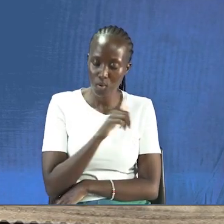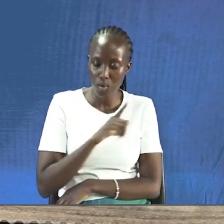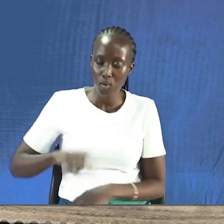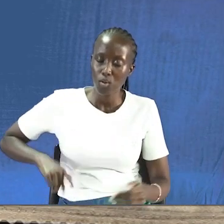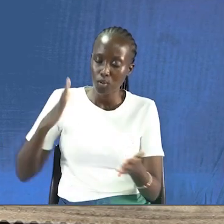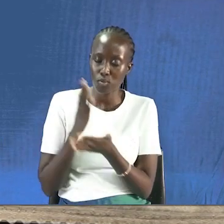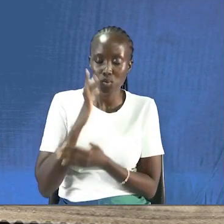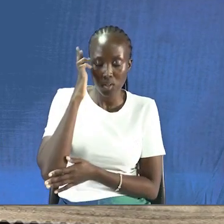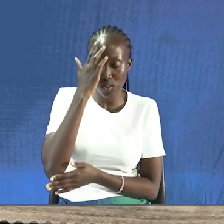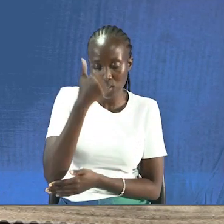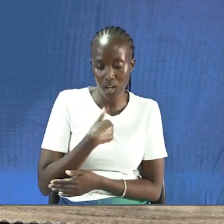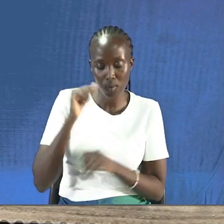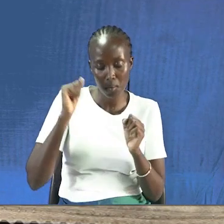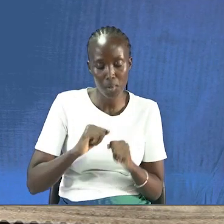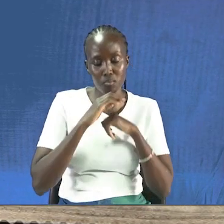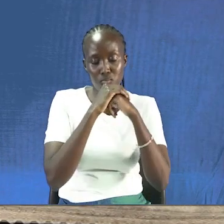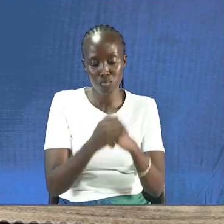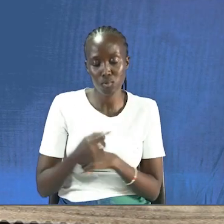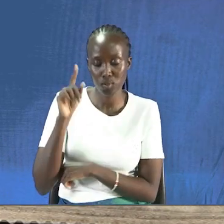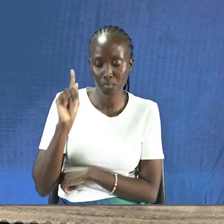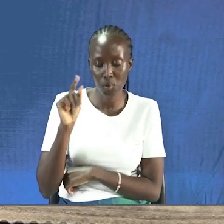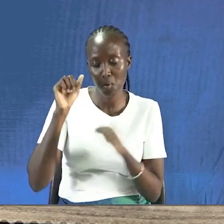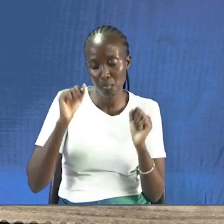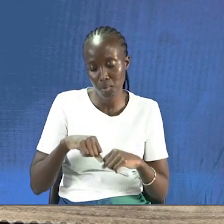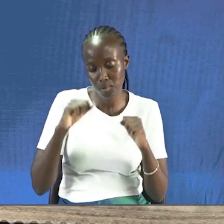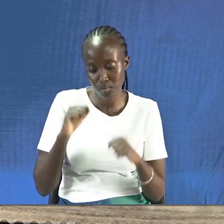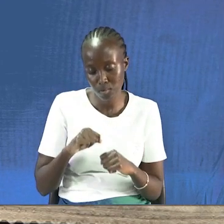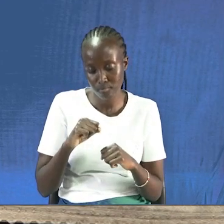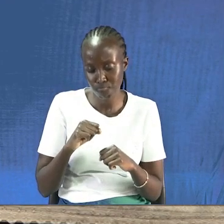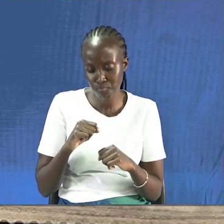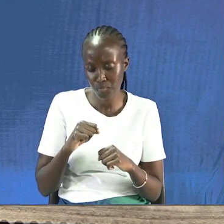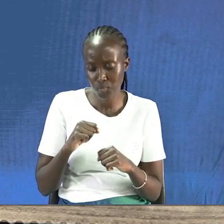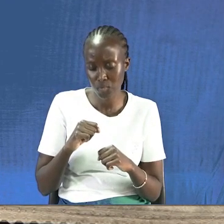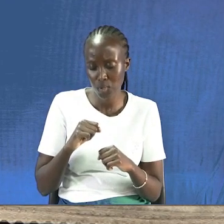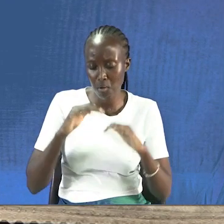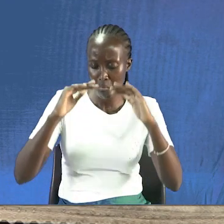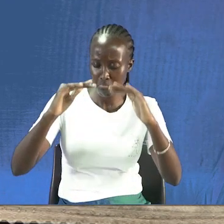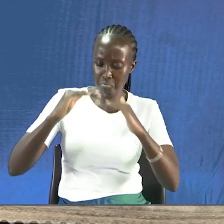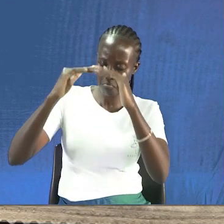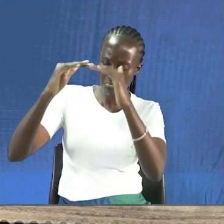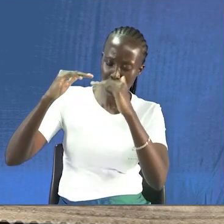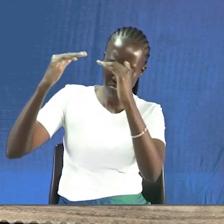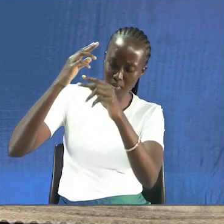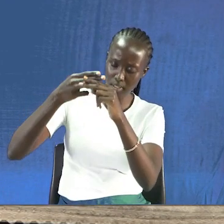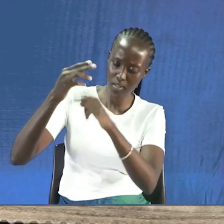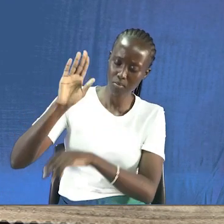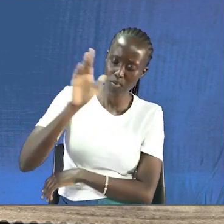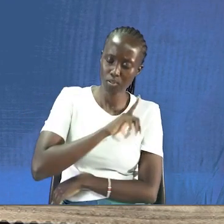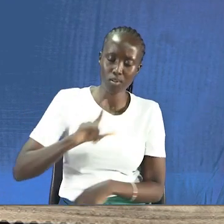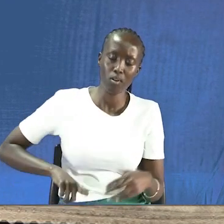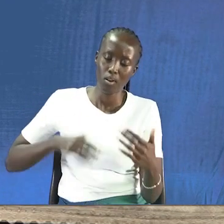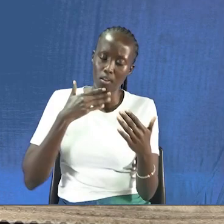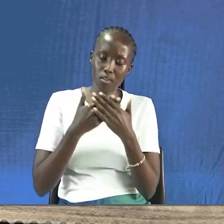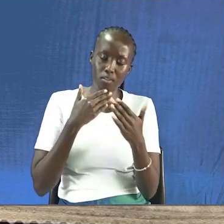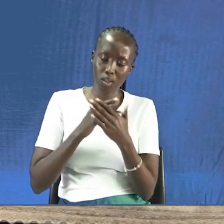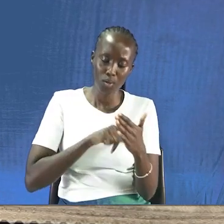reason to worship you. We have a reason to adore you. We have a reason to lift your name on high. Thank you for your grace. Thank you